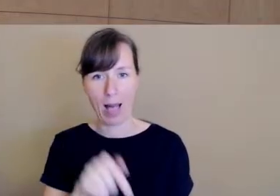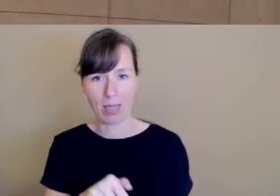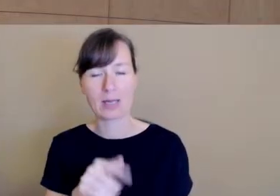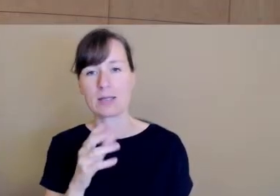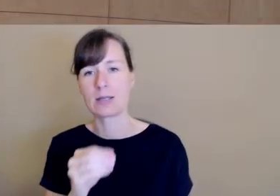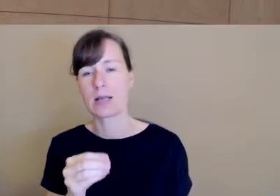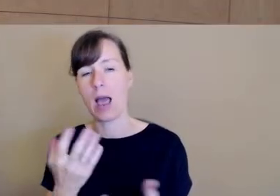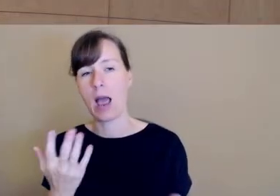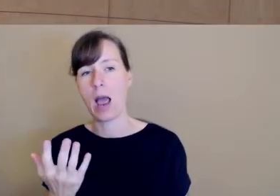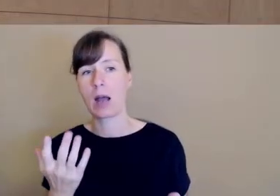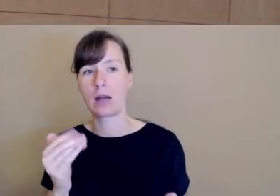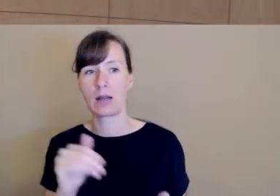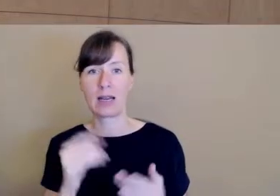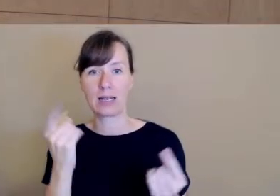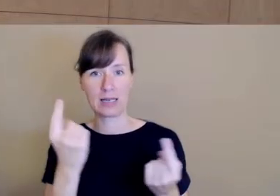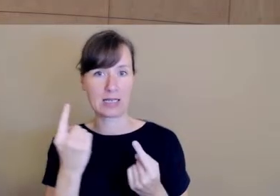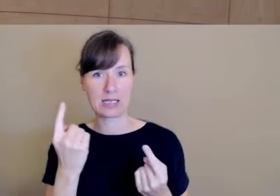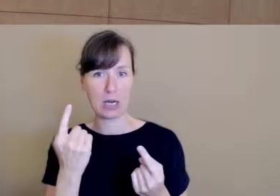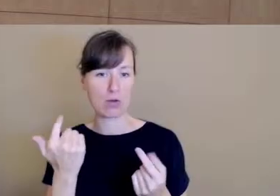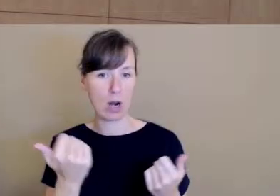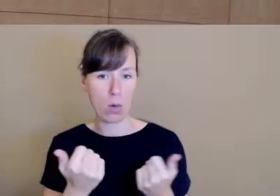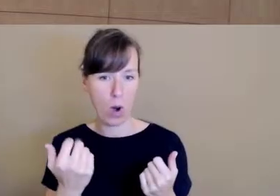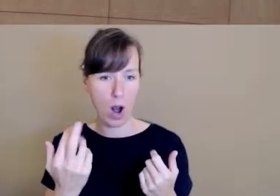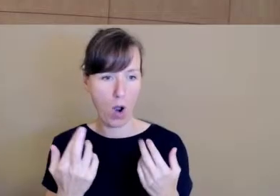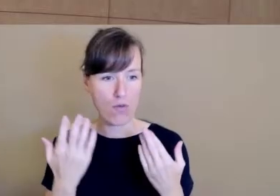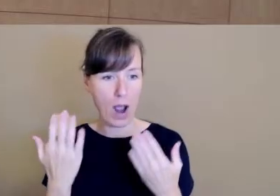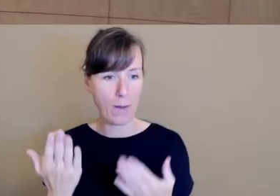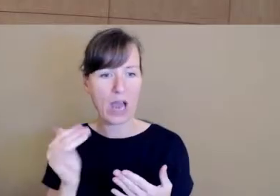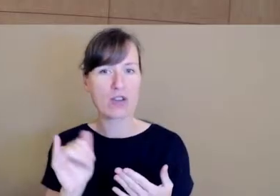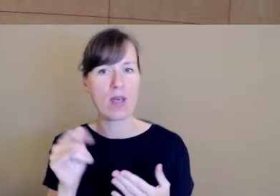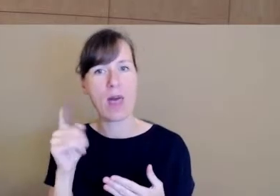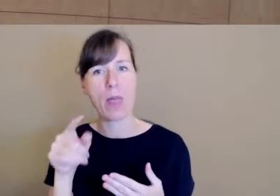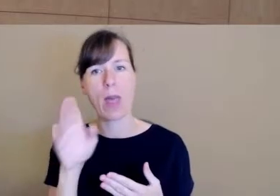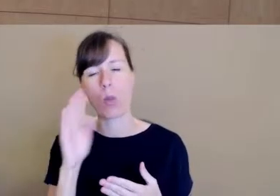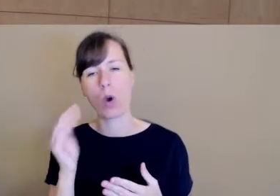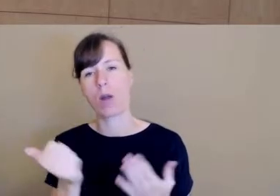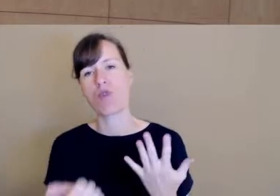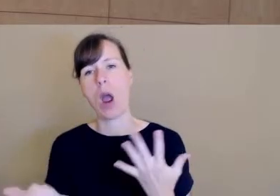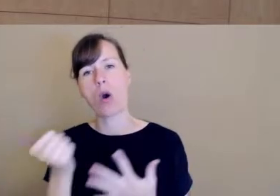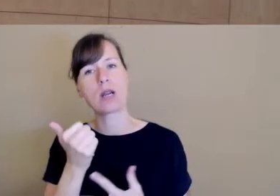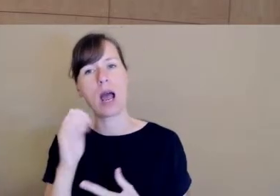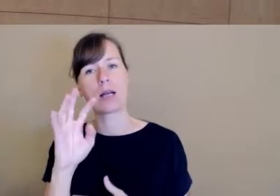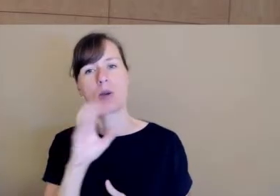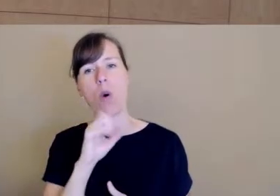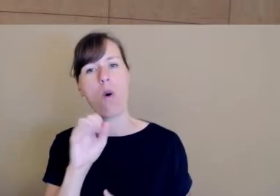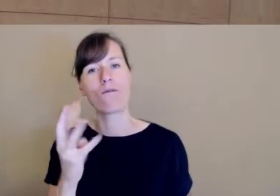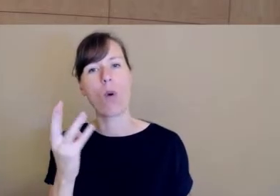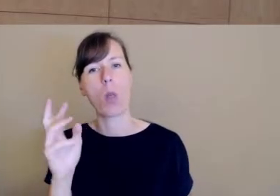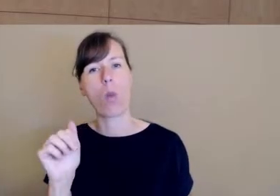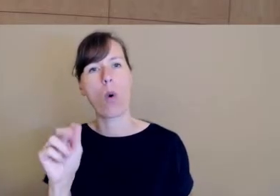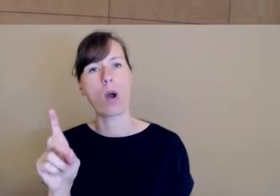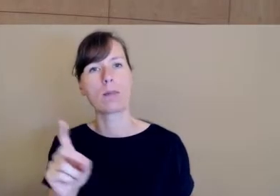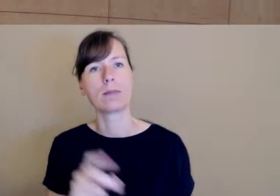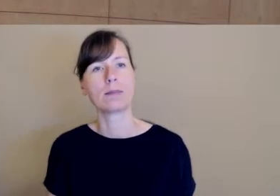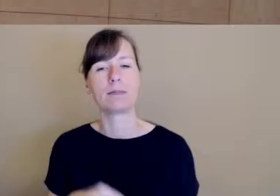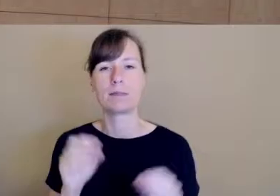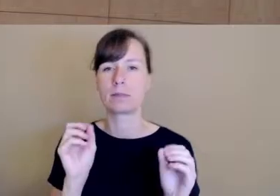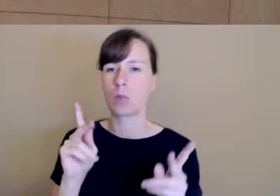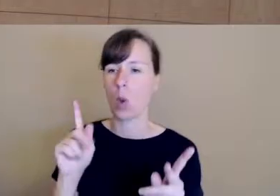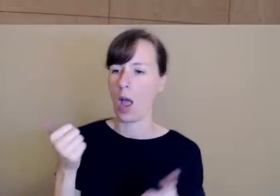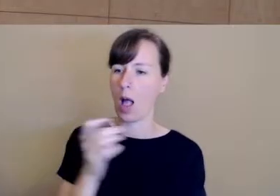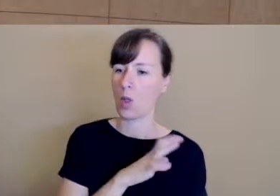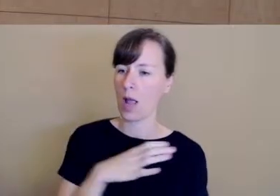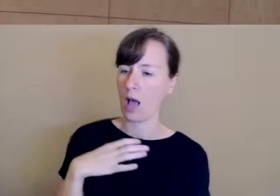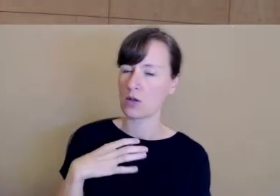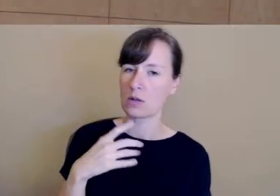considering whatever recommendation that they would prioritize the Old Fourth Ward. All right, other council